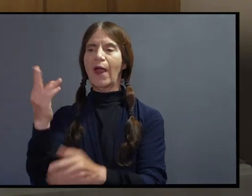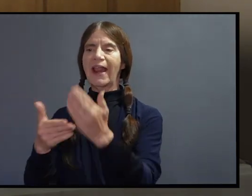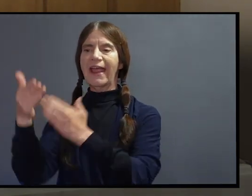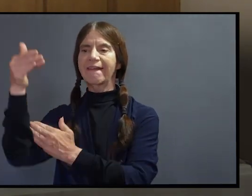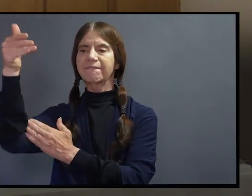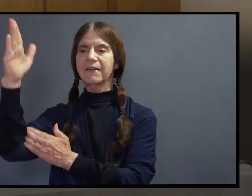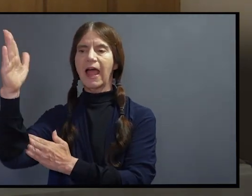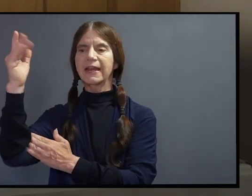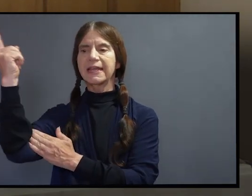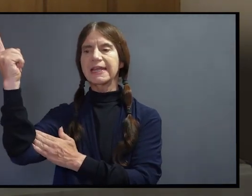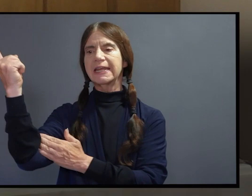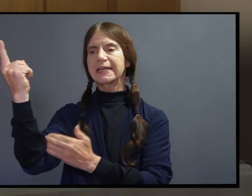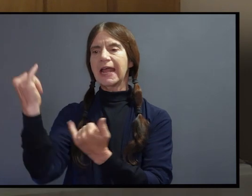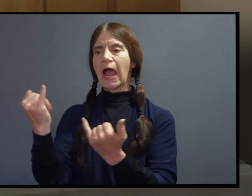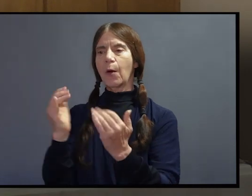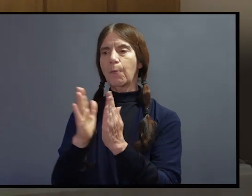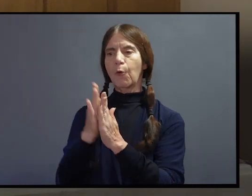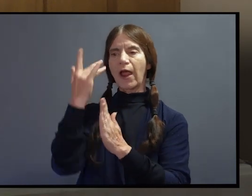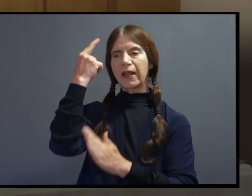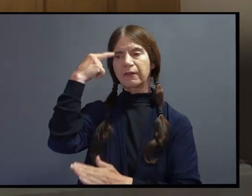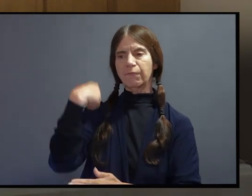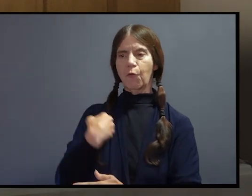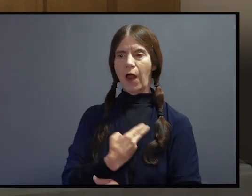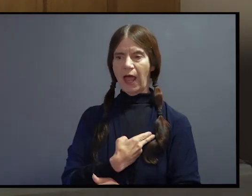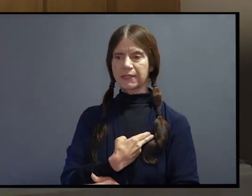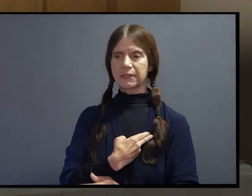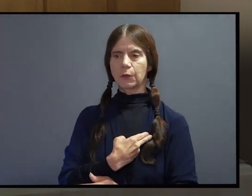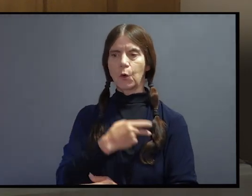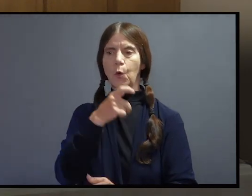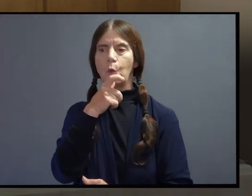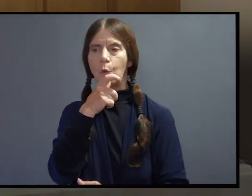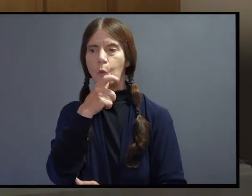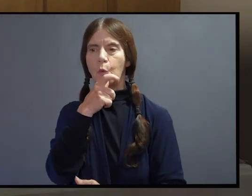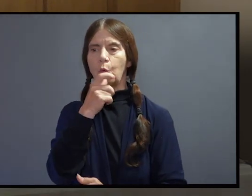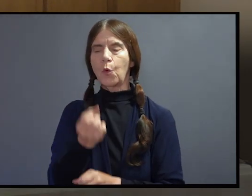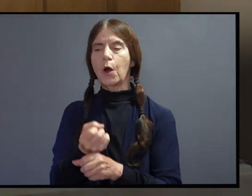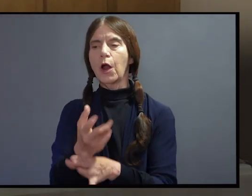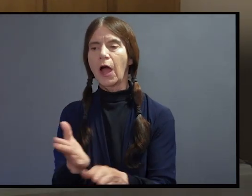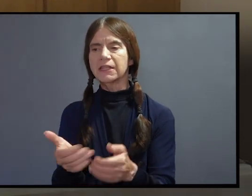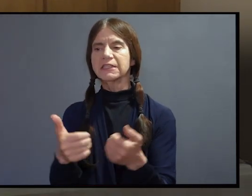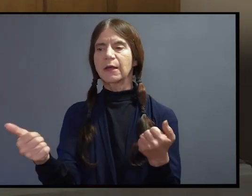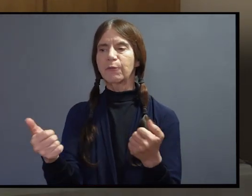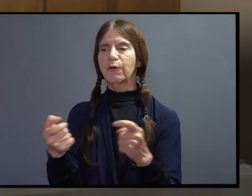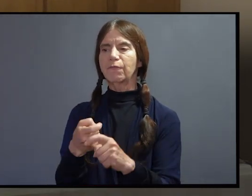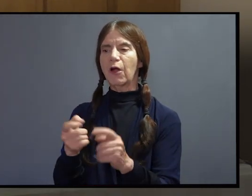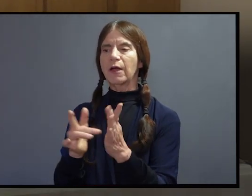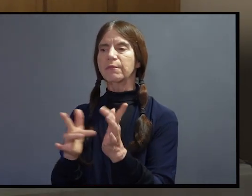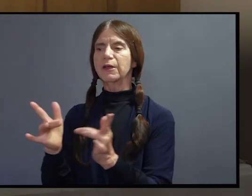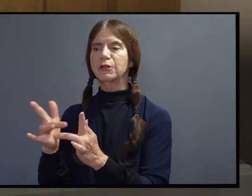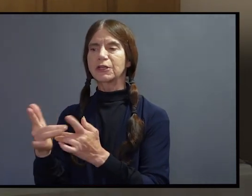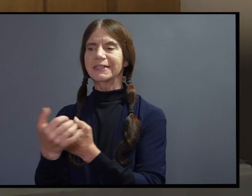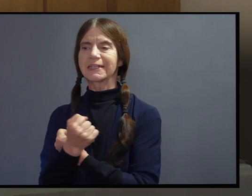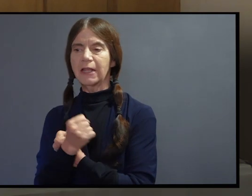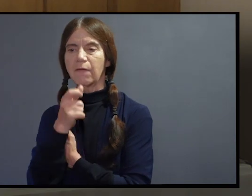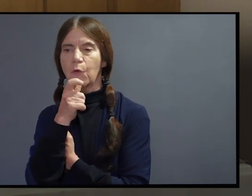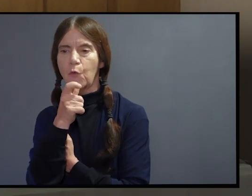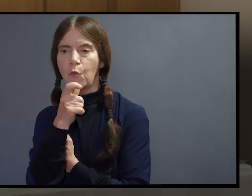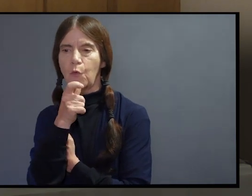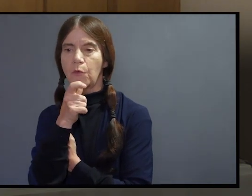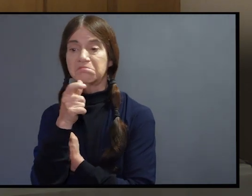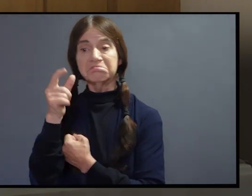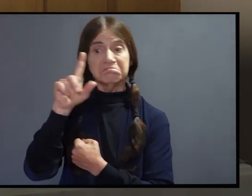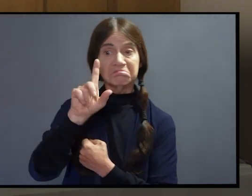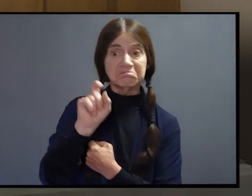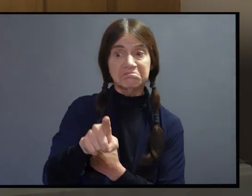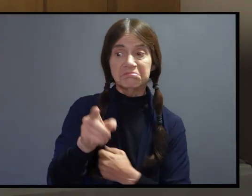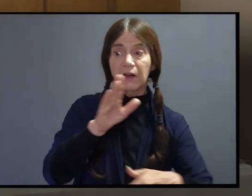hand of God, who indeed is interceding for us. Who shall separate us from the love of